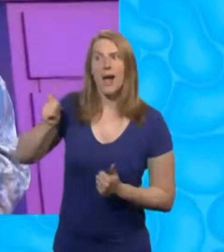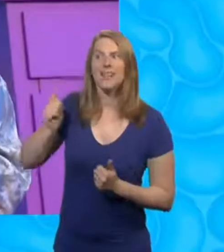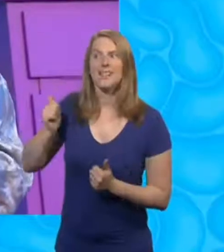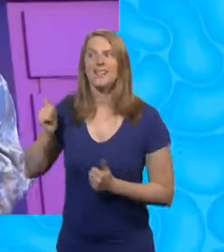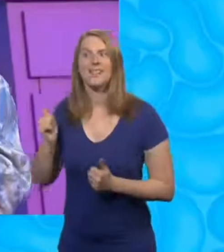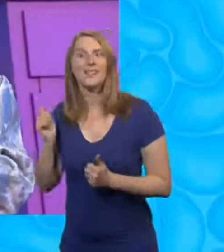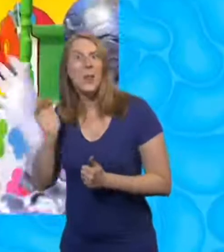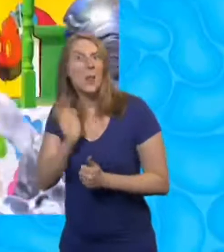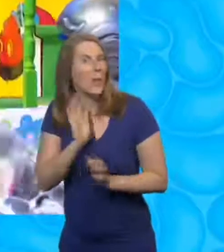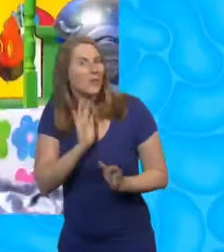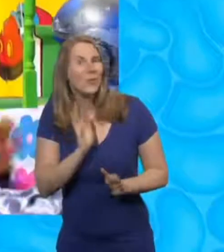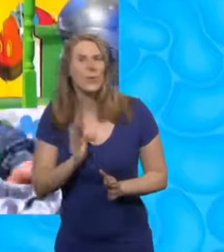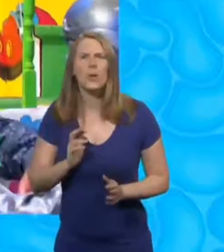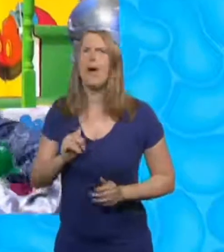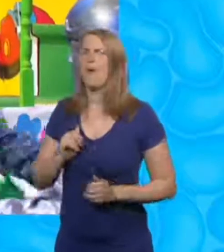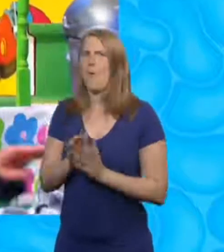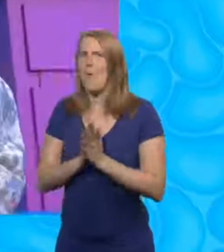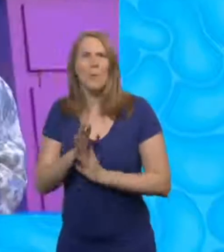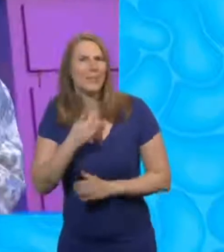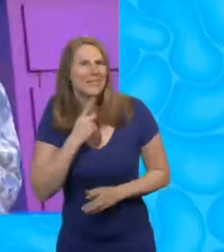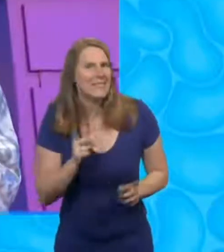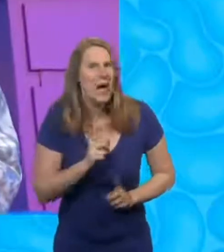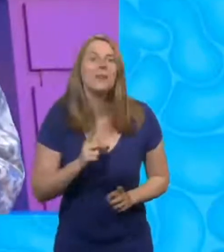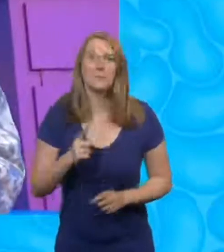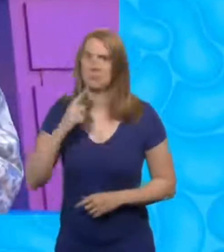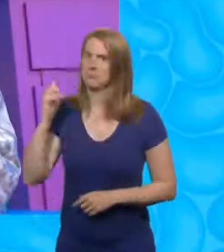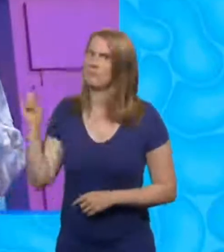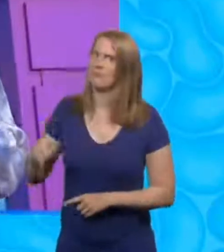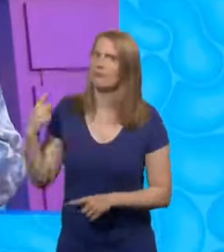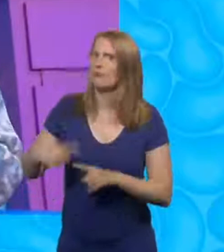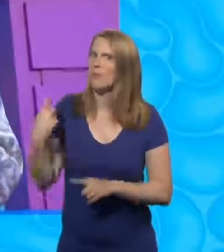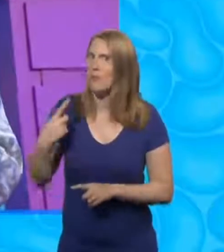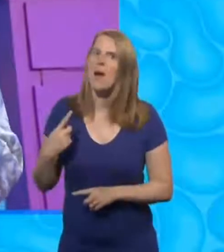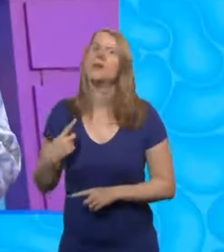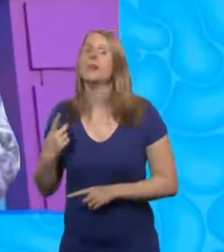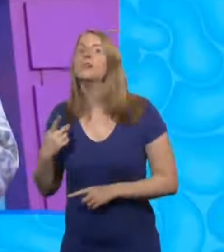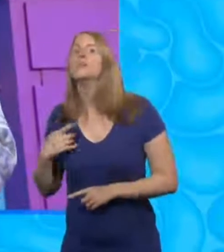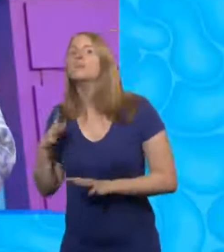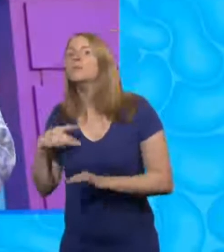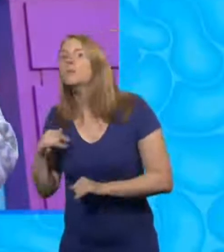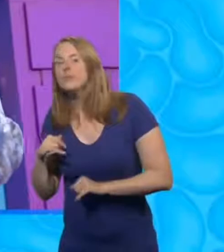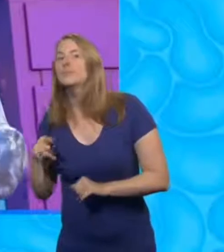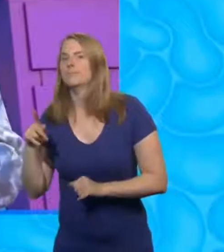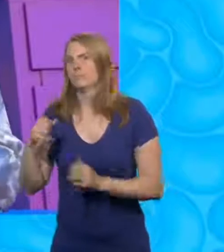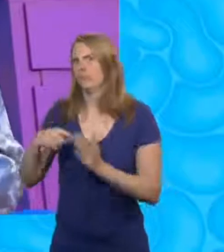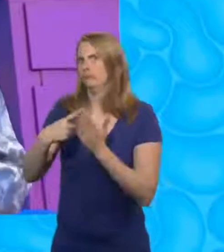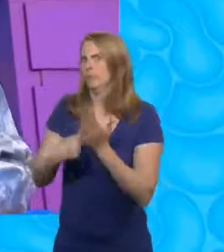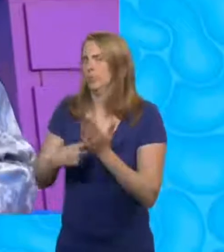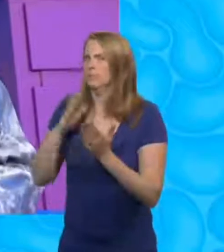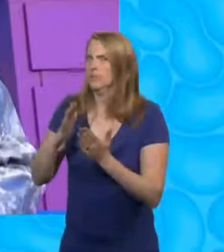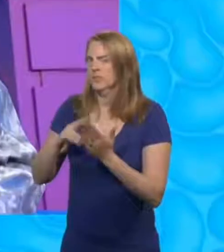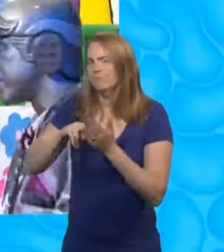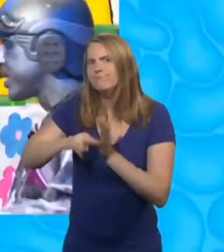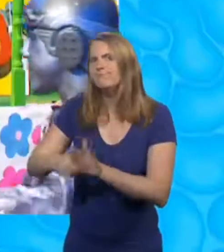on level. Right. What did they say? Well, they're coming over straight away, sir. But while we're waiting, they want us to set some monster